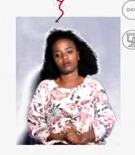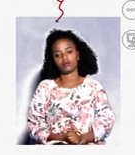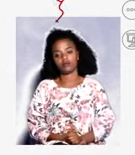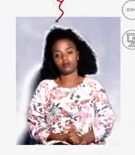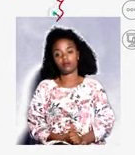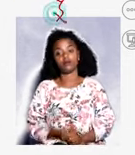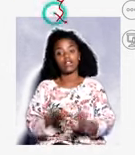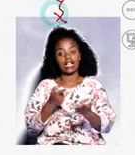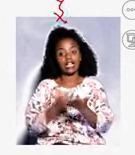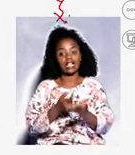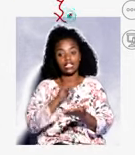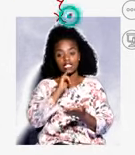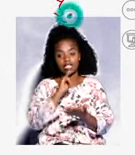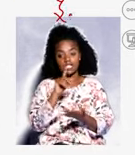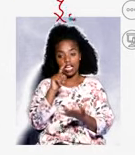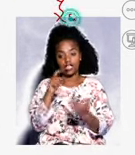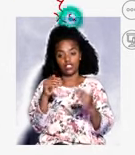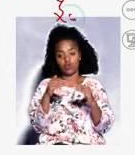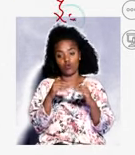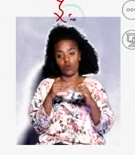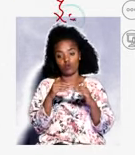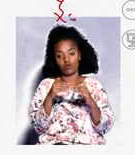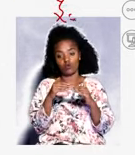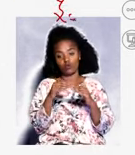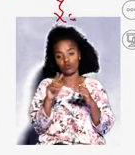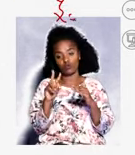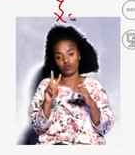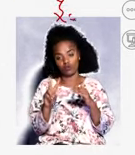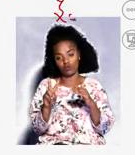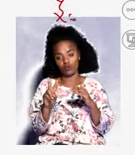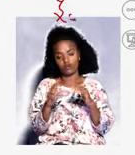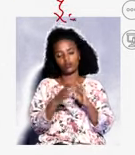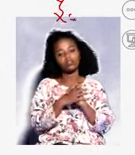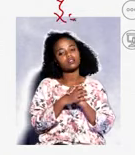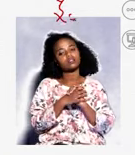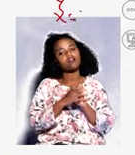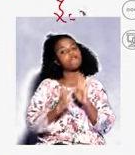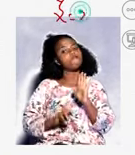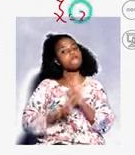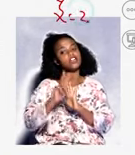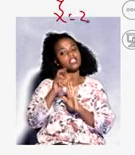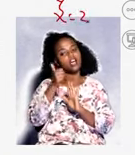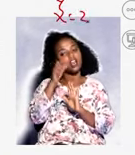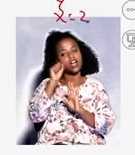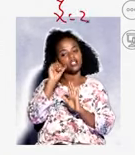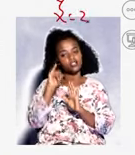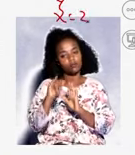this is x is equal to 2